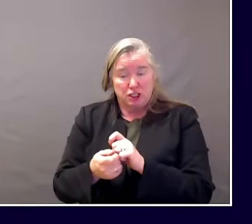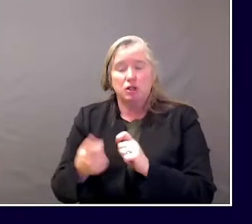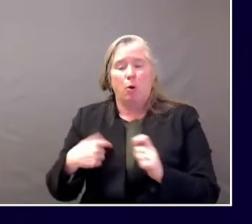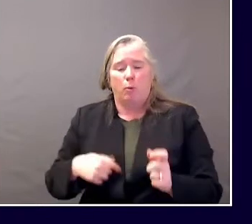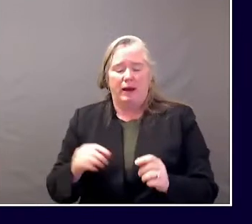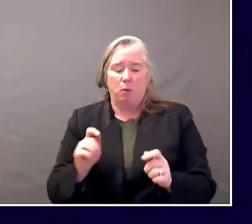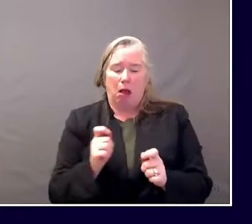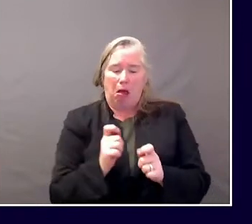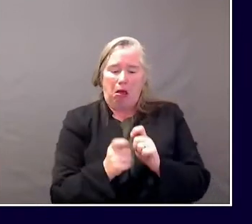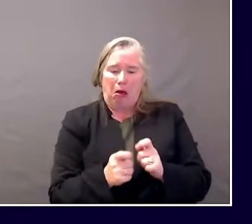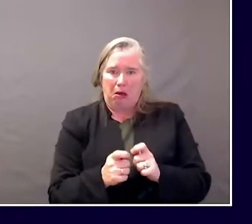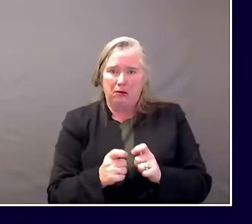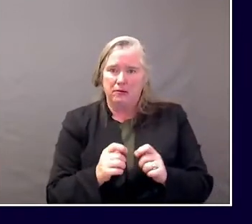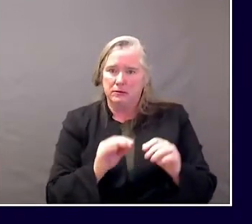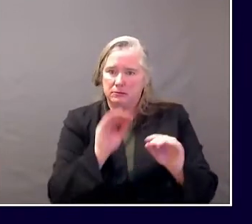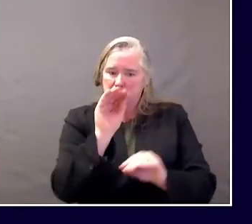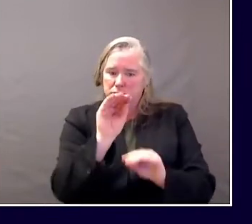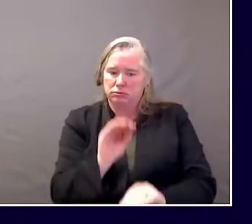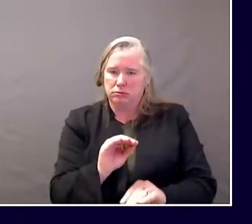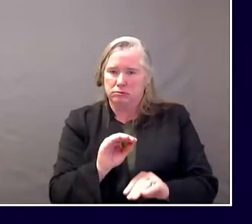gotten a number.